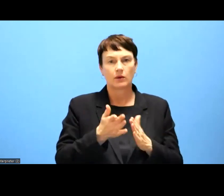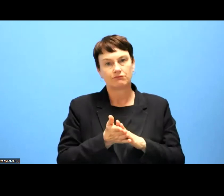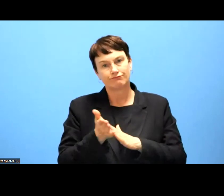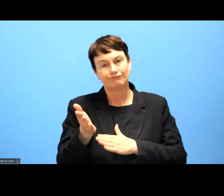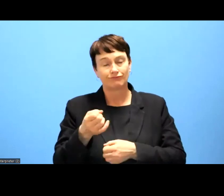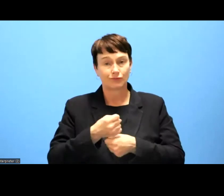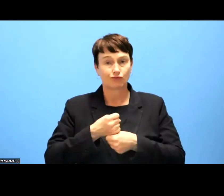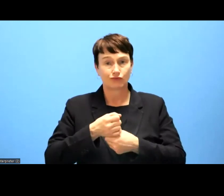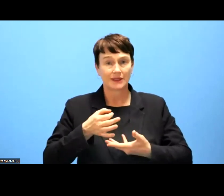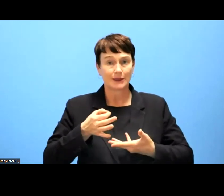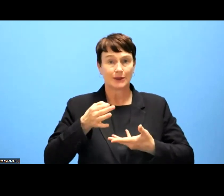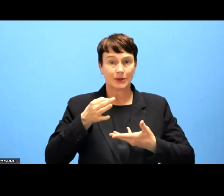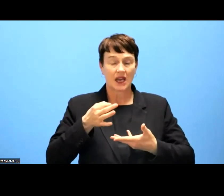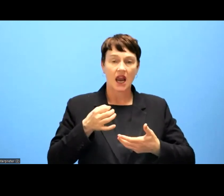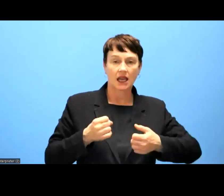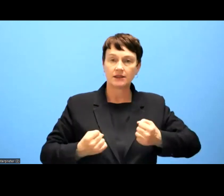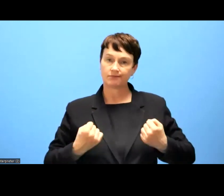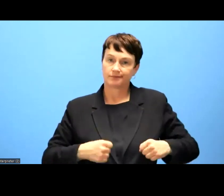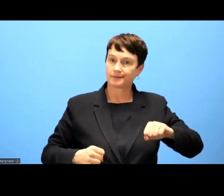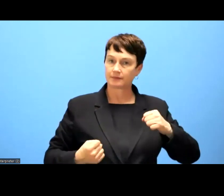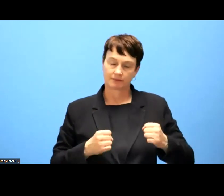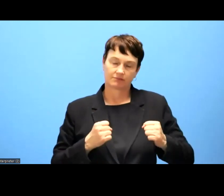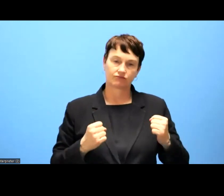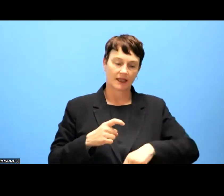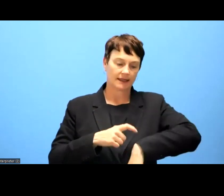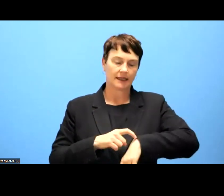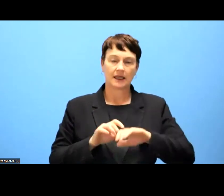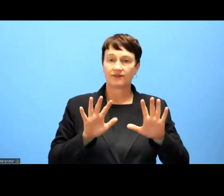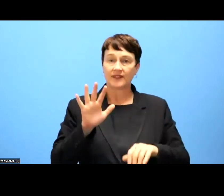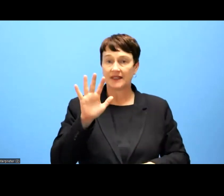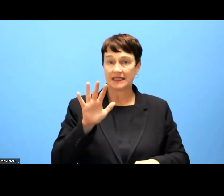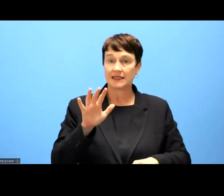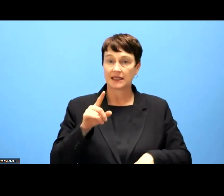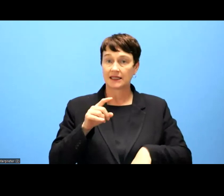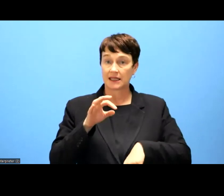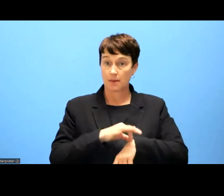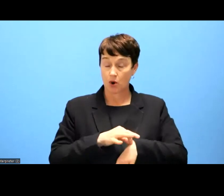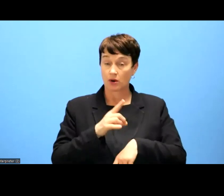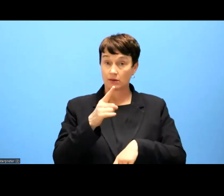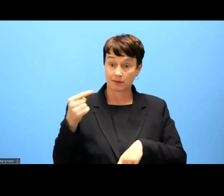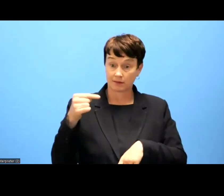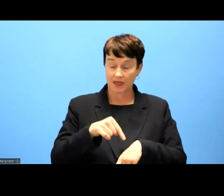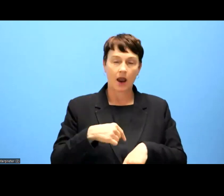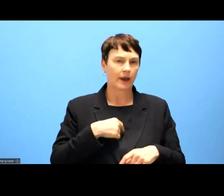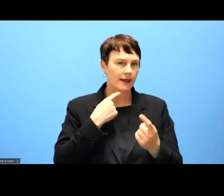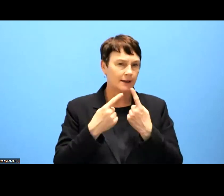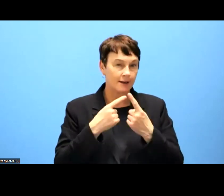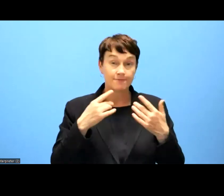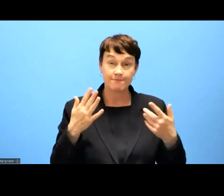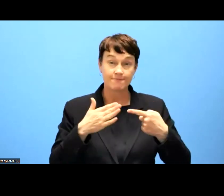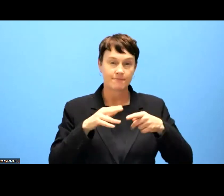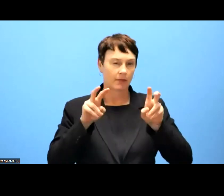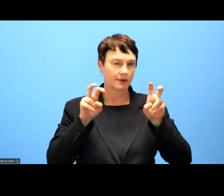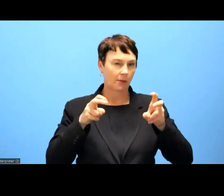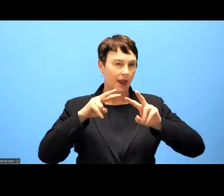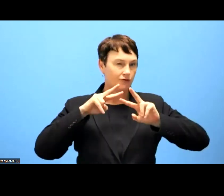and stretch your legs or do something else for 15 minutes so that you come back fresh and we can talk about research and innovation after the coffee break. Thank you